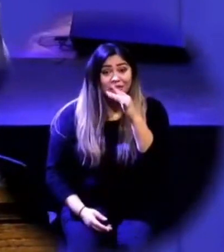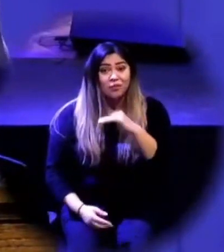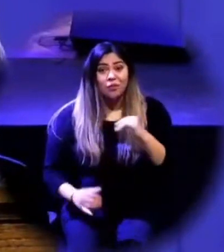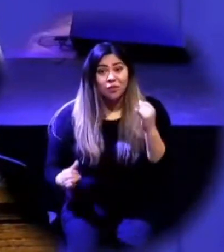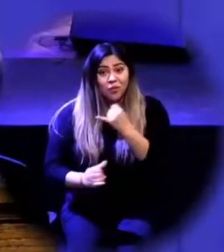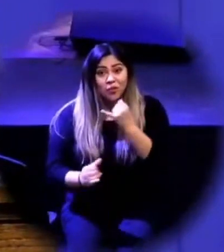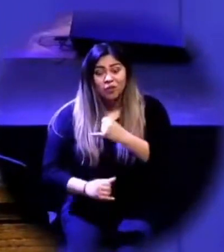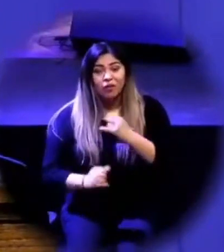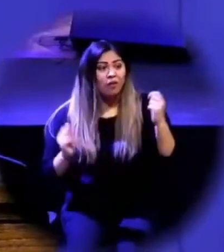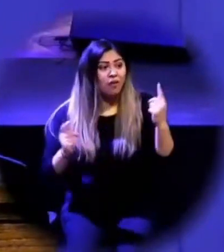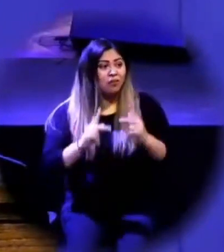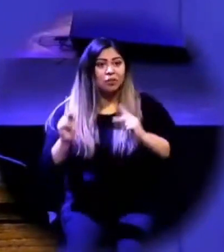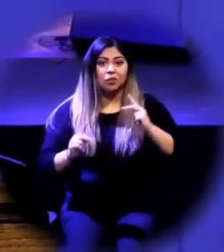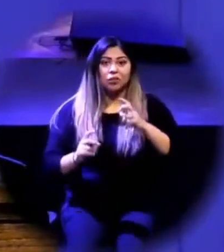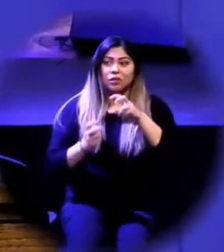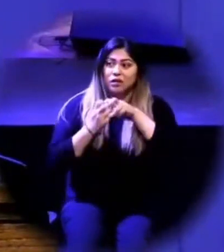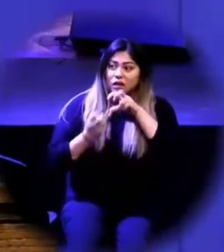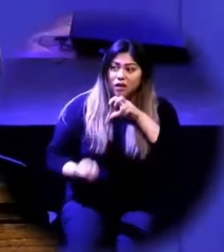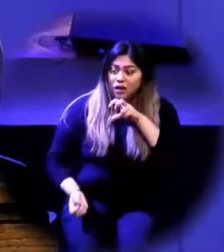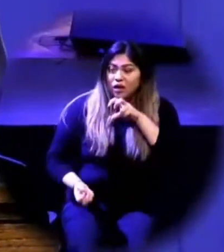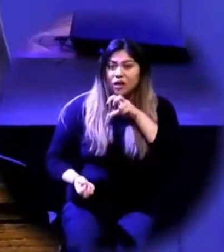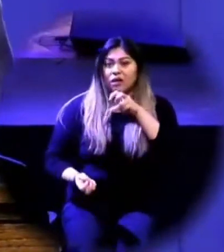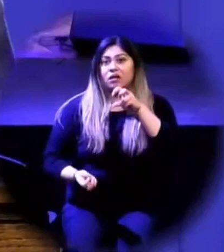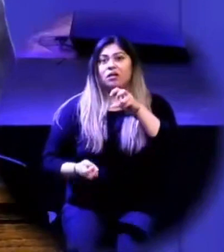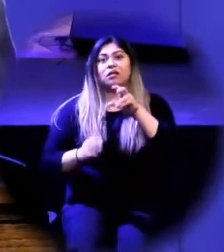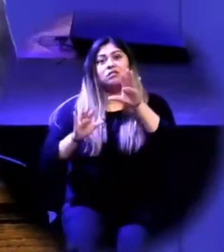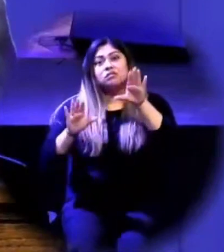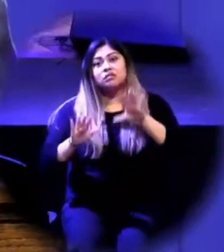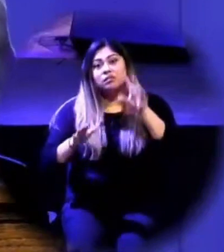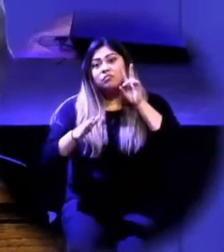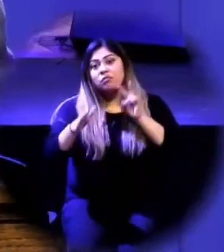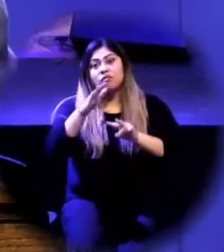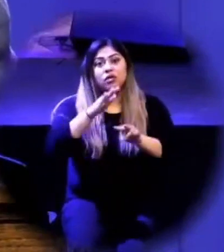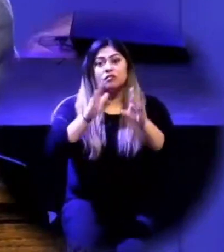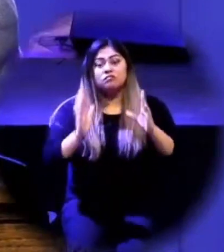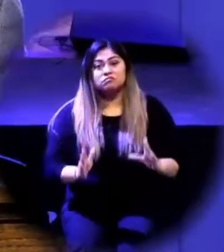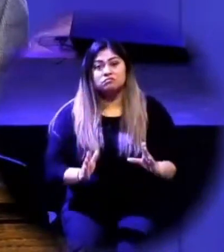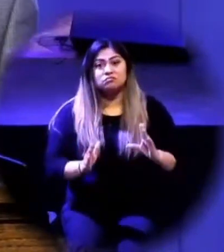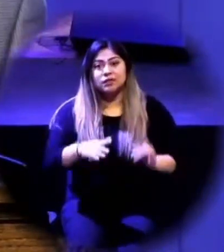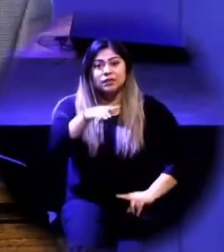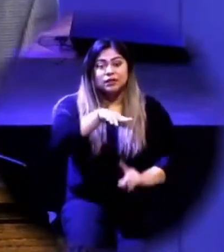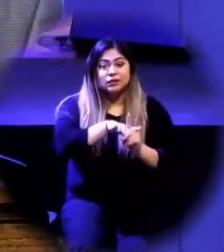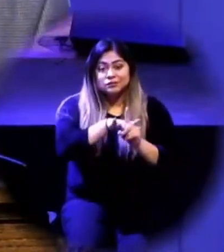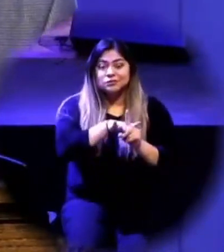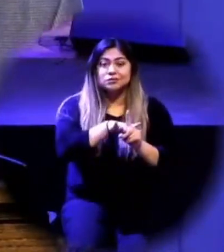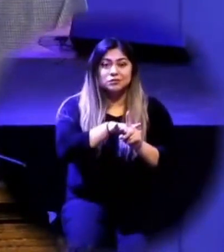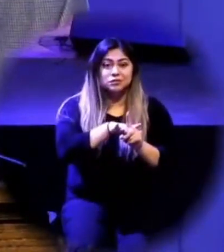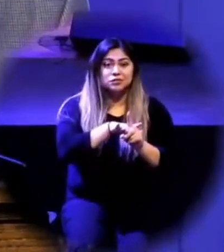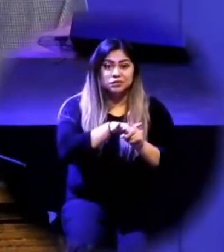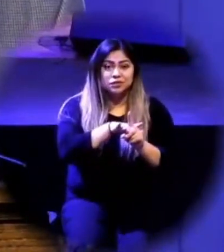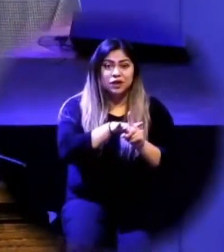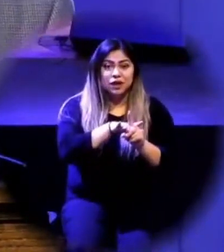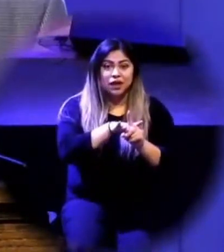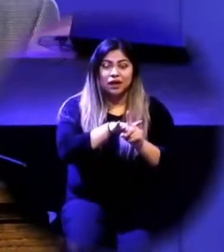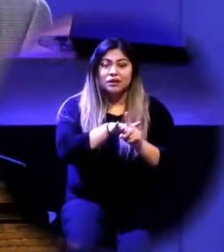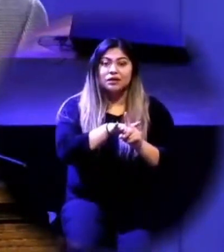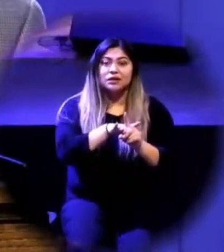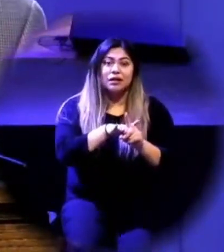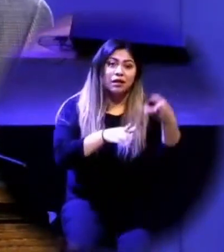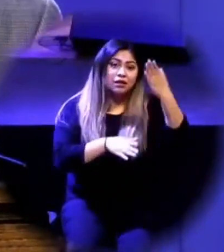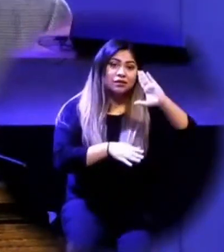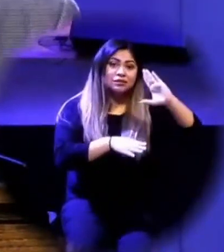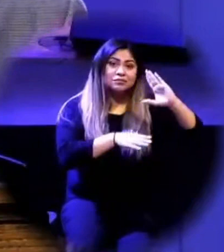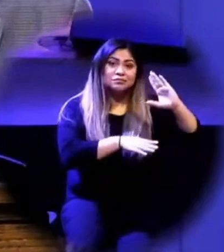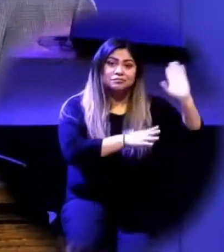said. 'God has come to help his people.' This news about Jesus spread throughout Judea and the